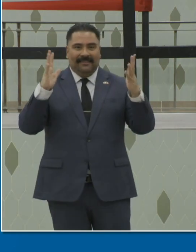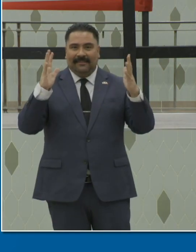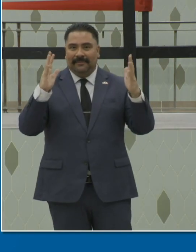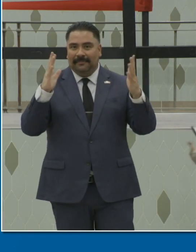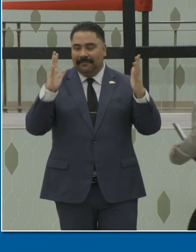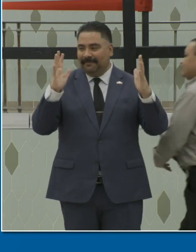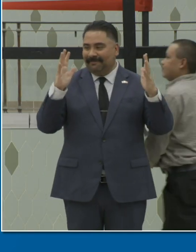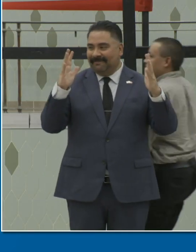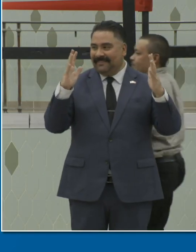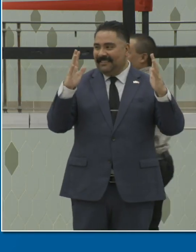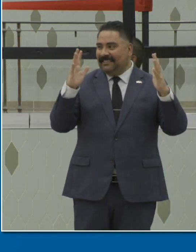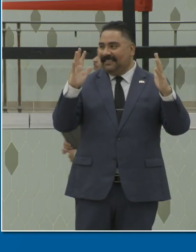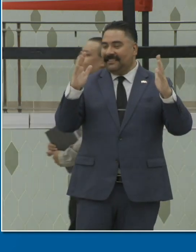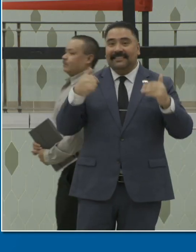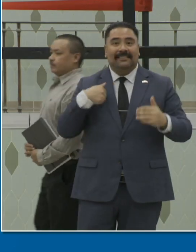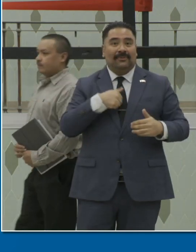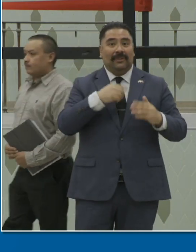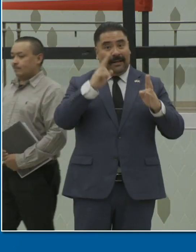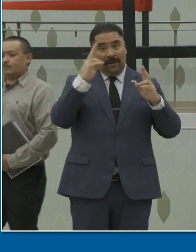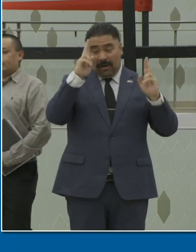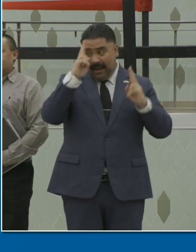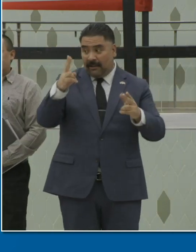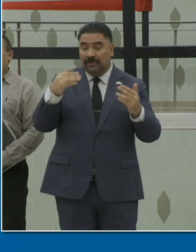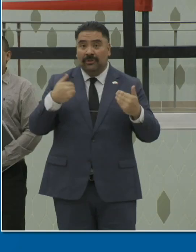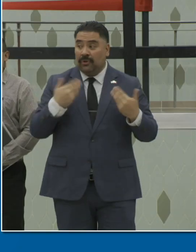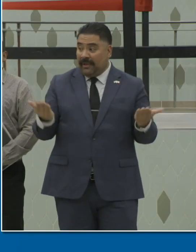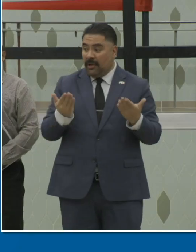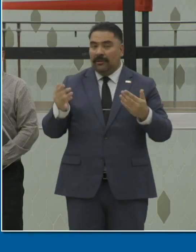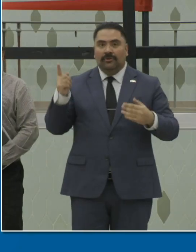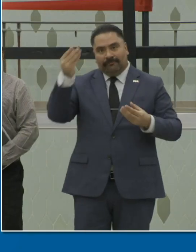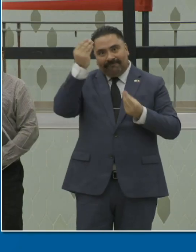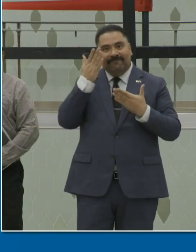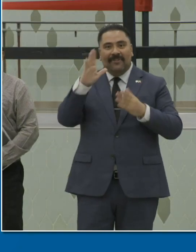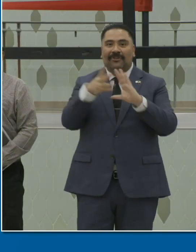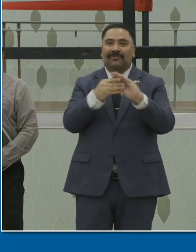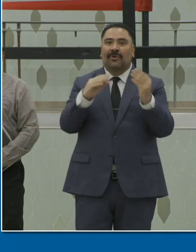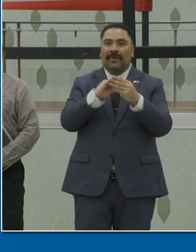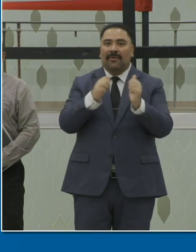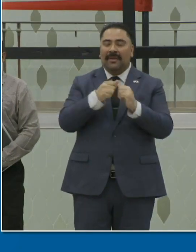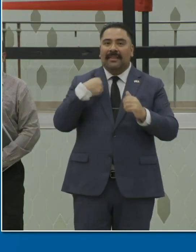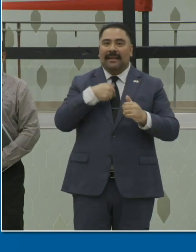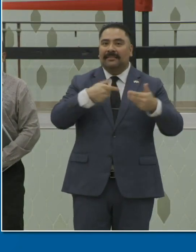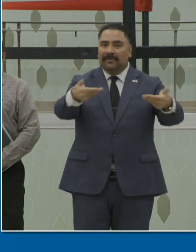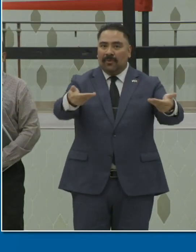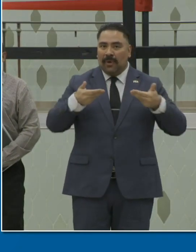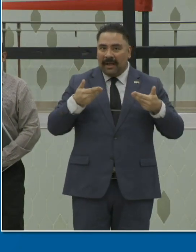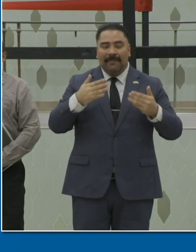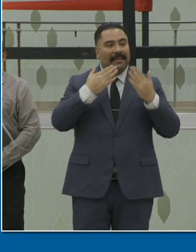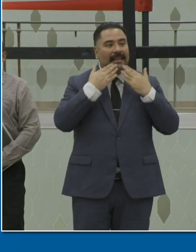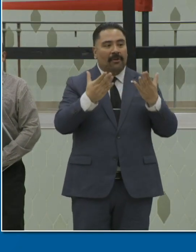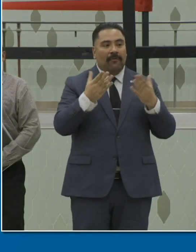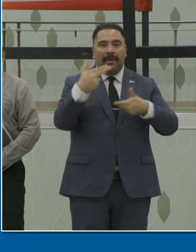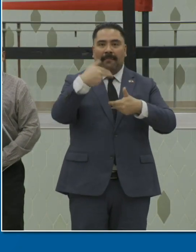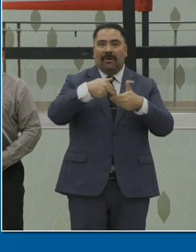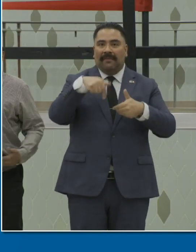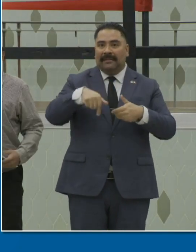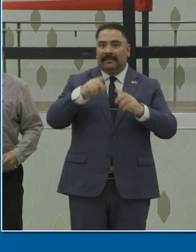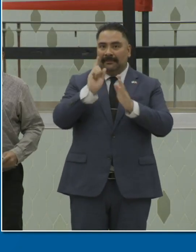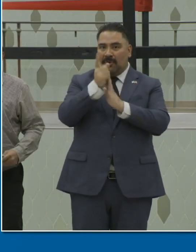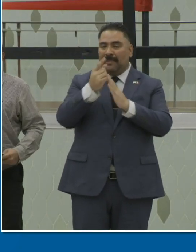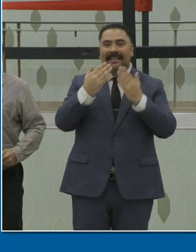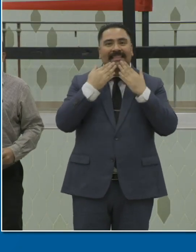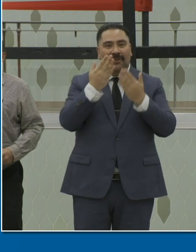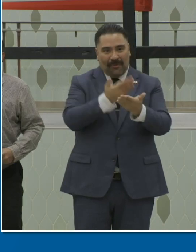we are honored to have you here today to share your inspiring story with us. Welcome, and thank you for being part of this